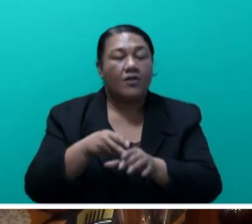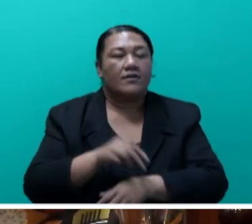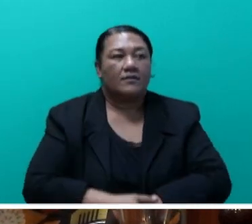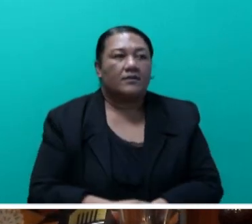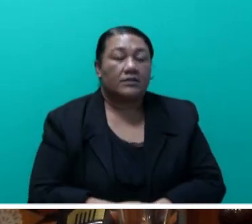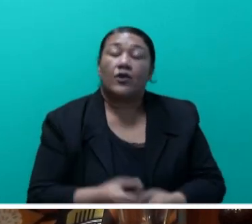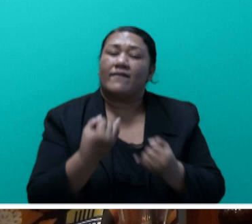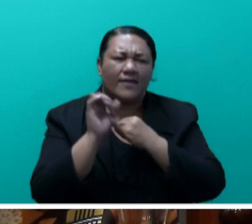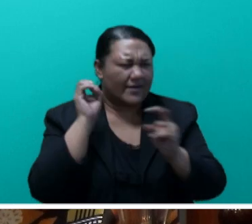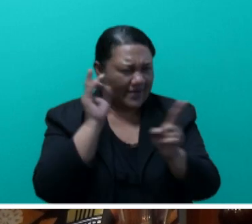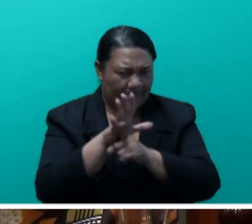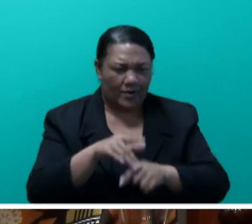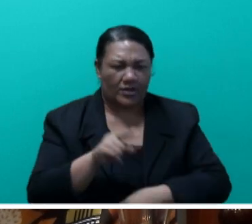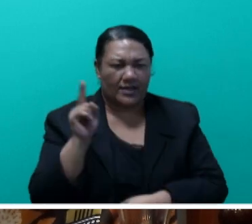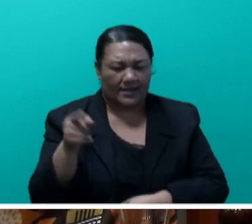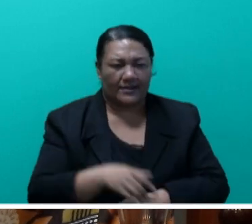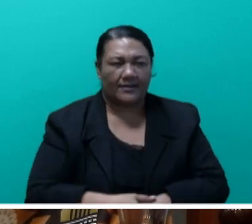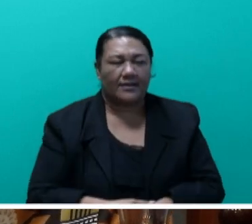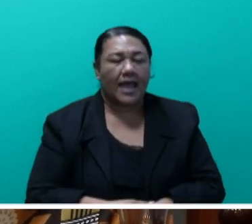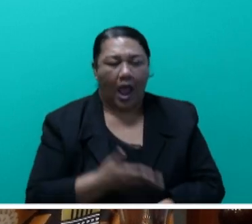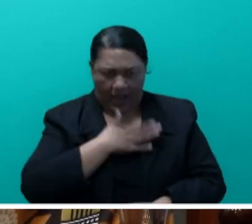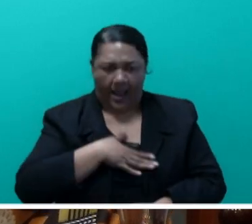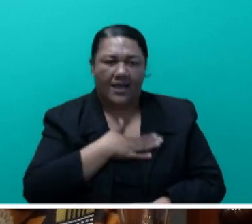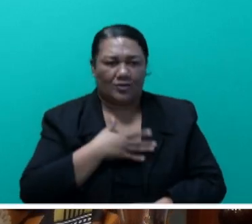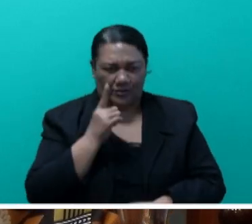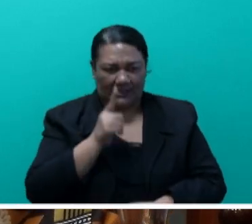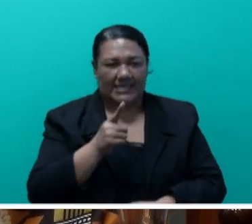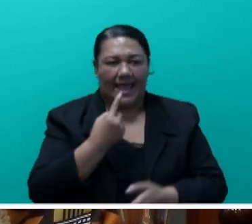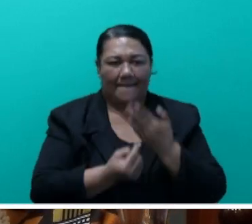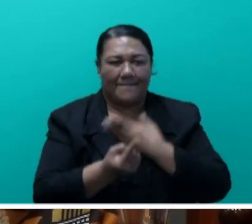important, and I would like to see this happen, Honorable Speaker.